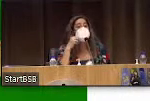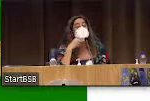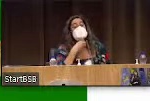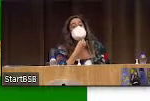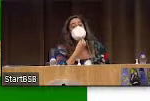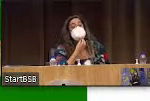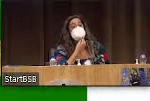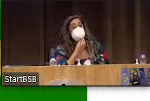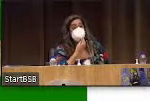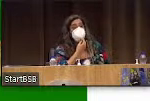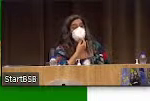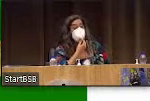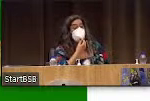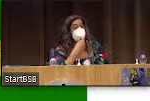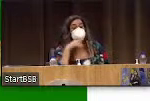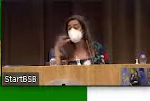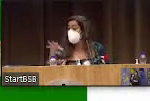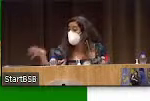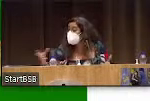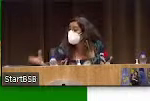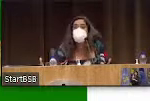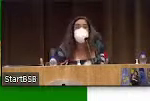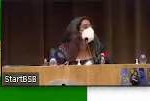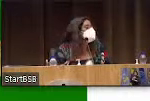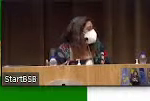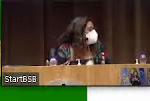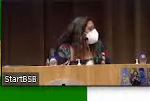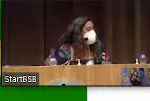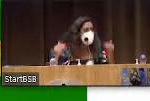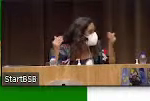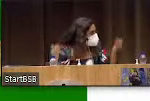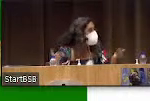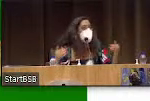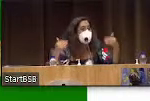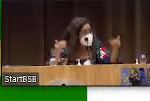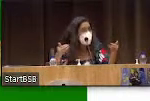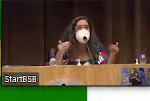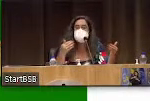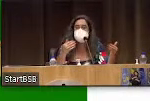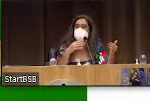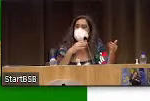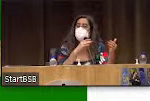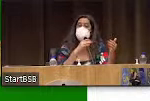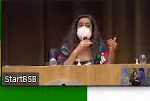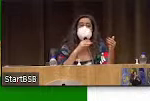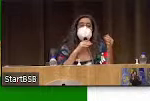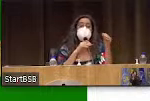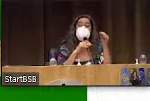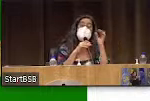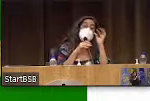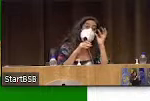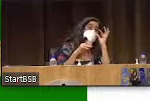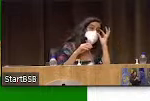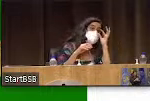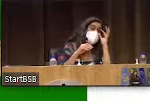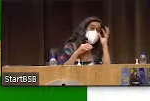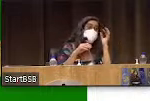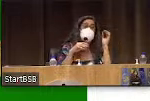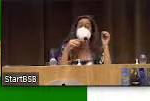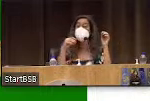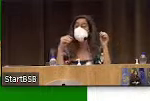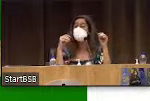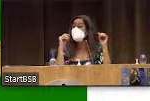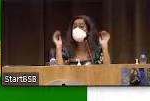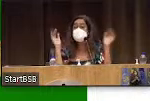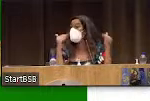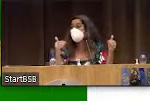of physiotherapy. Only this analysis, so small of these cases, shows